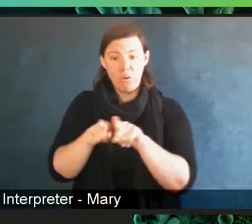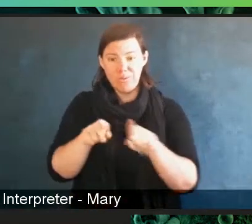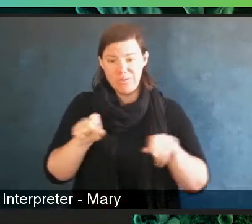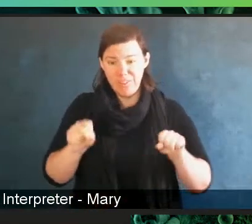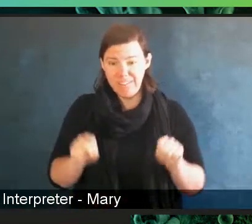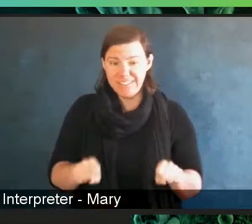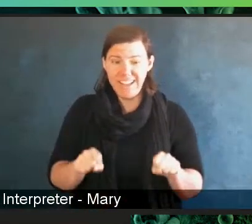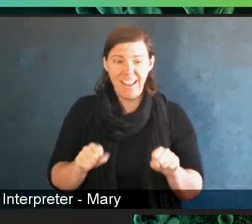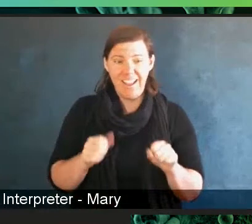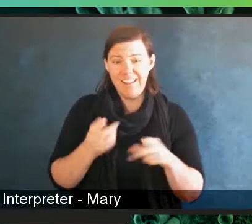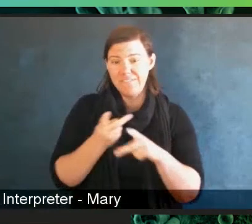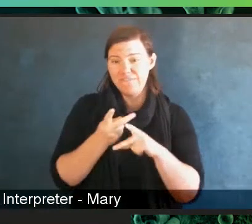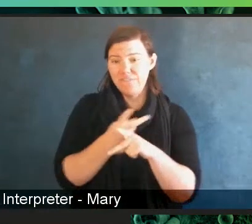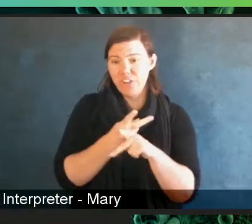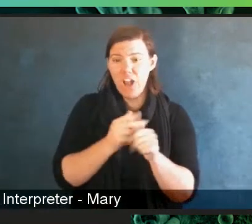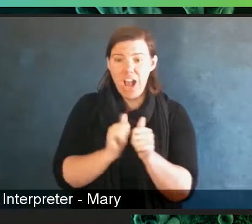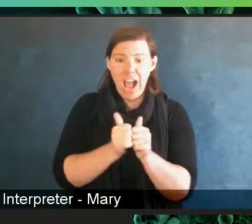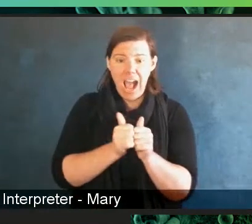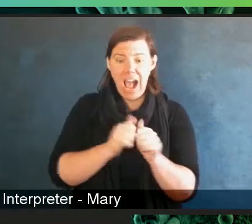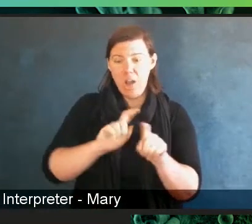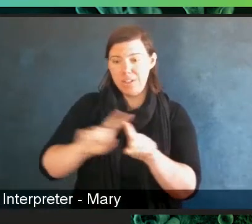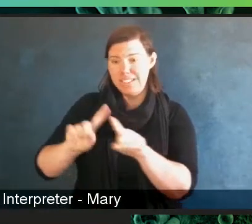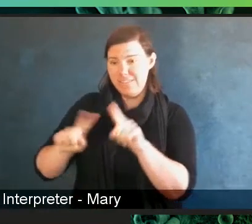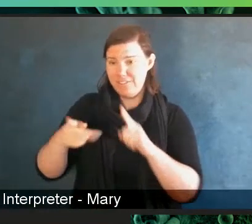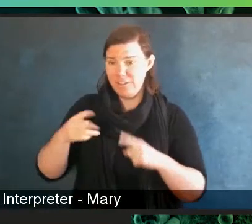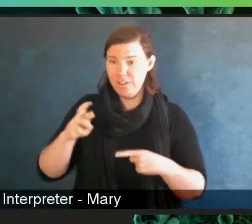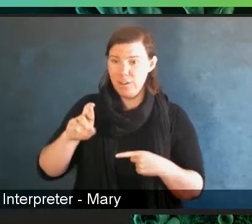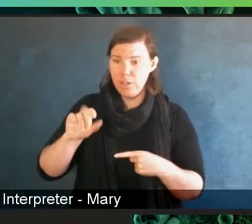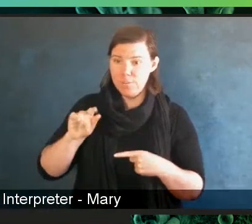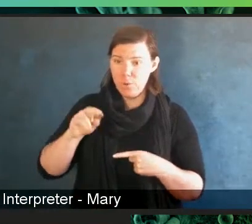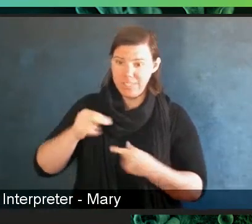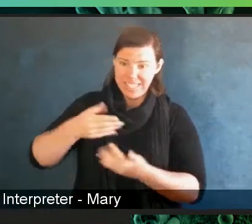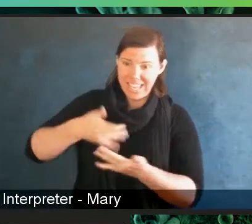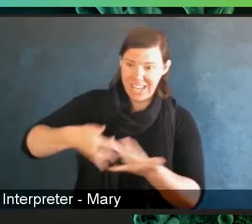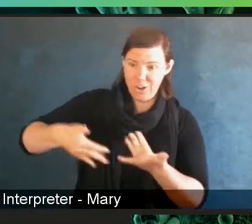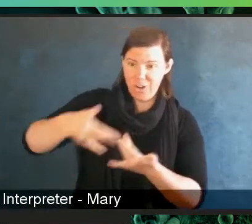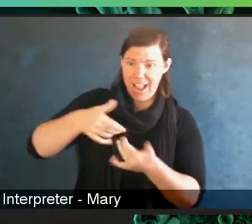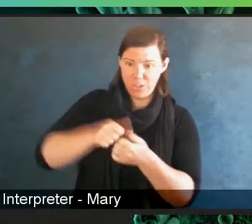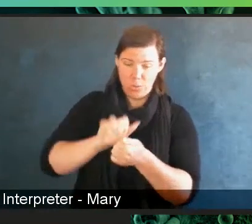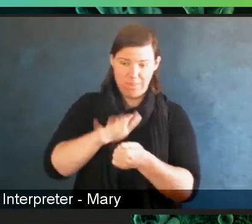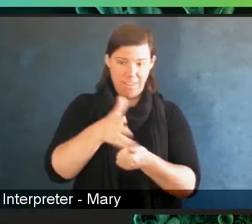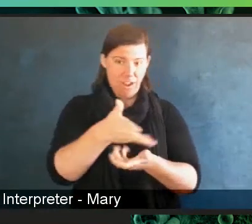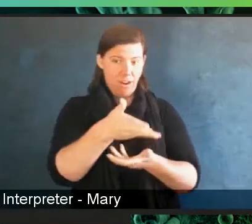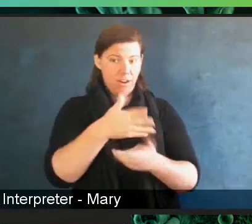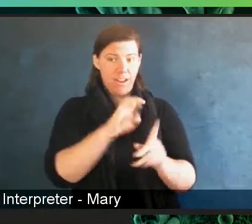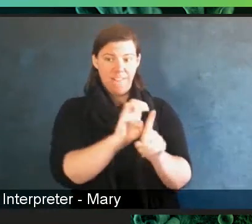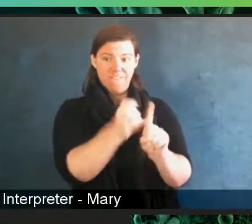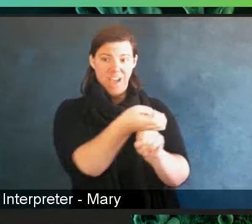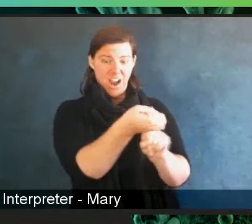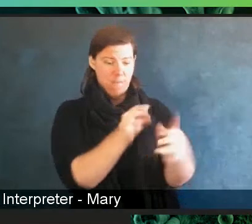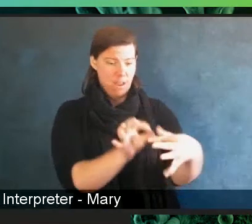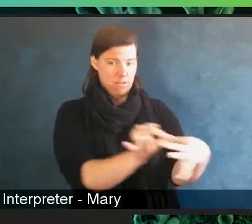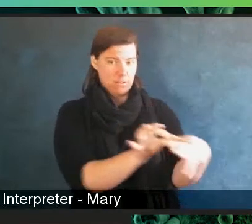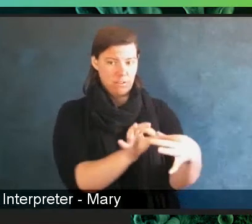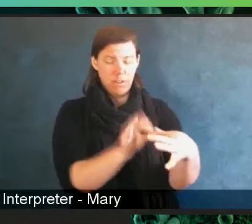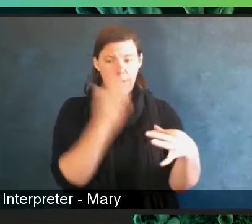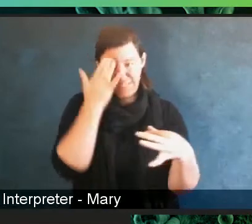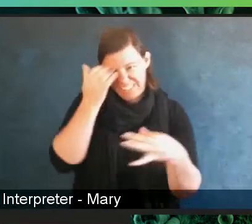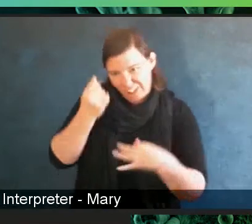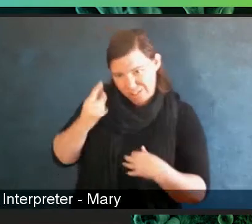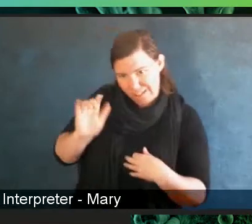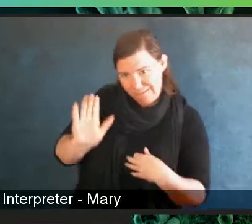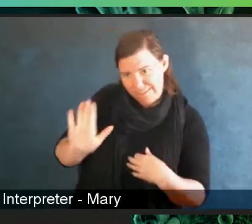their geography and their morphology. So Melody, again, tell us a little bit about